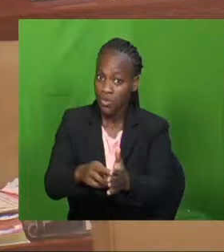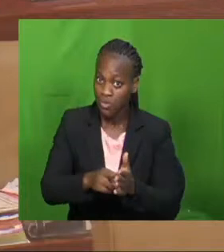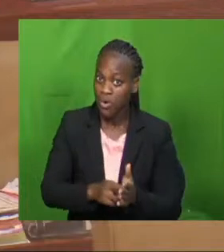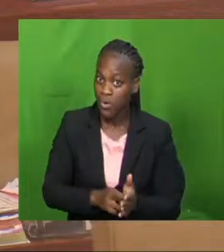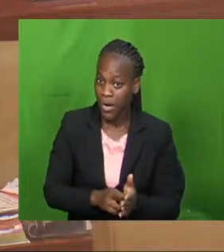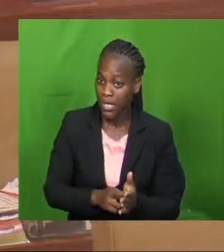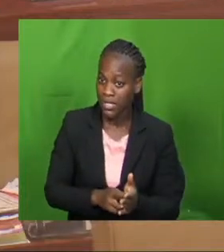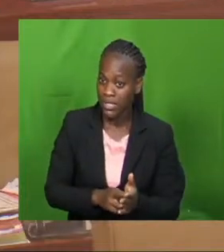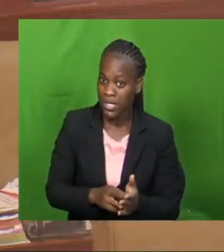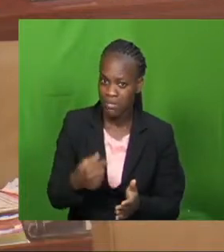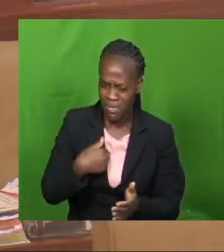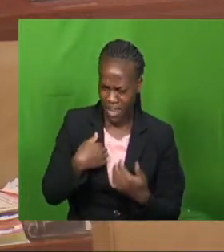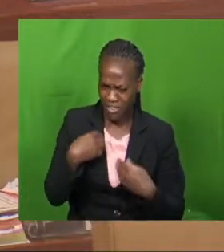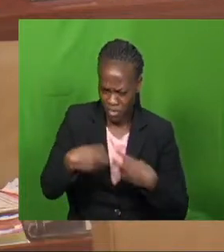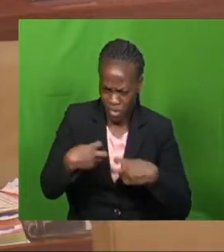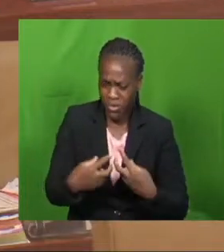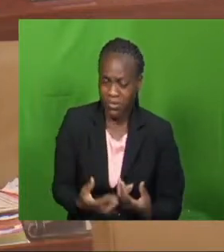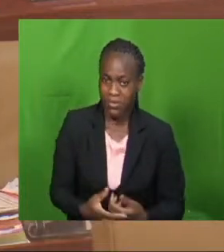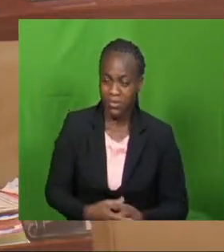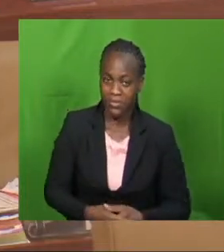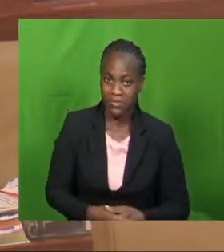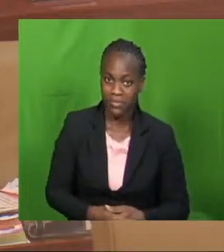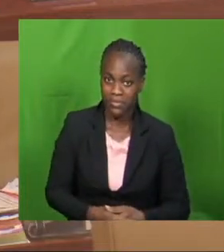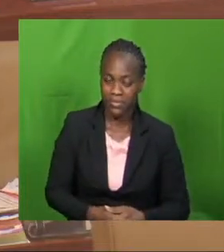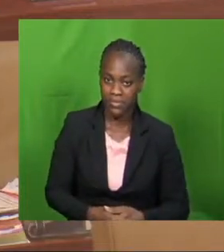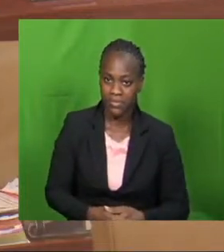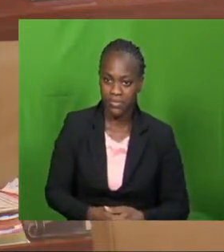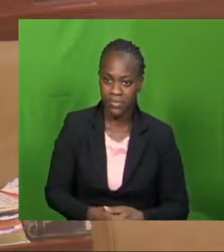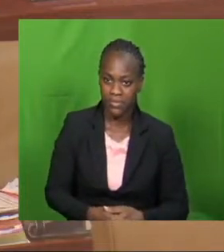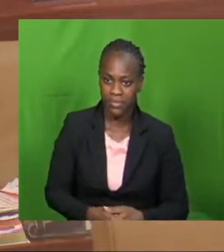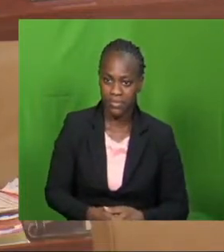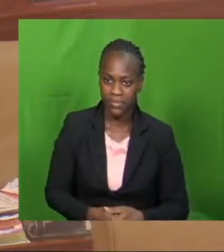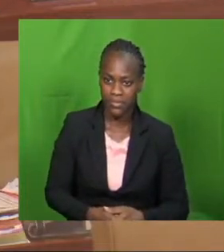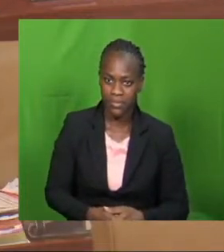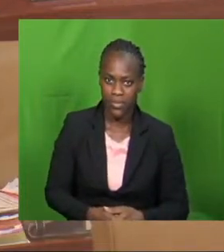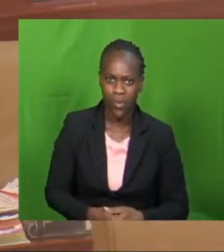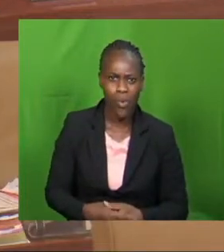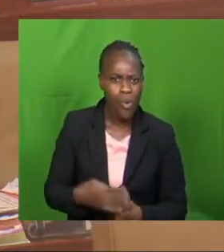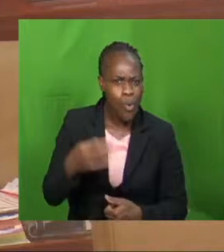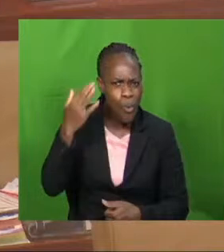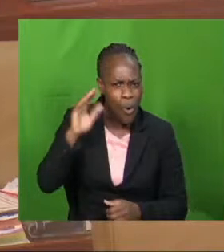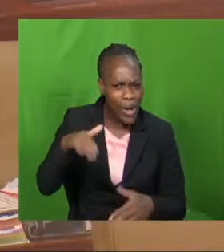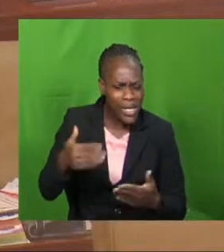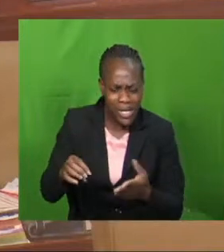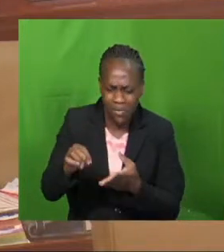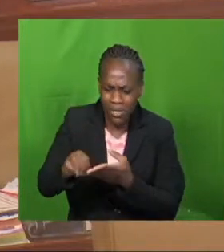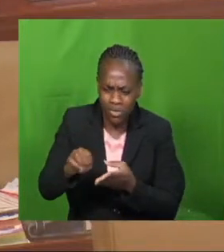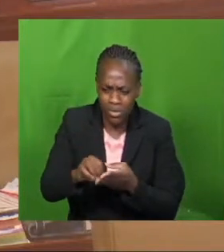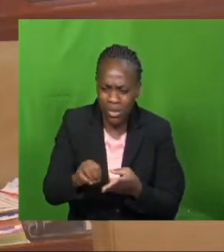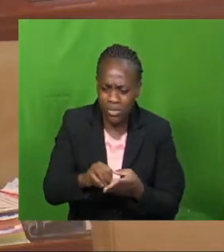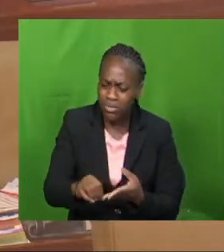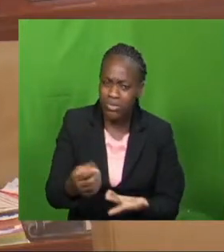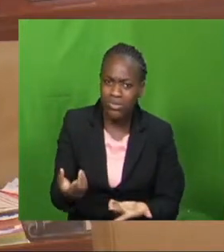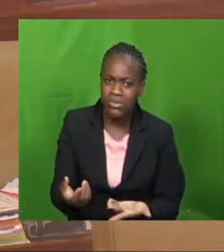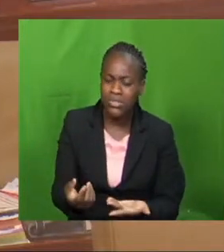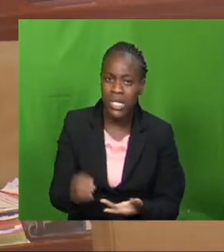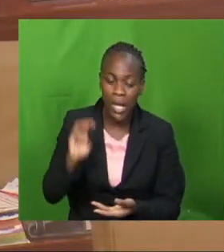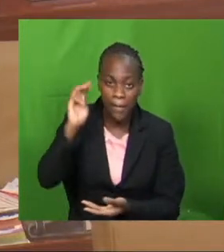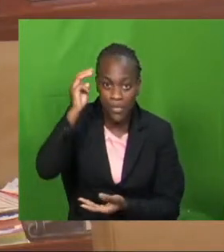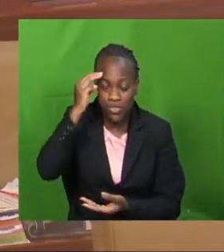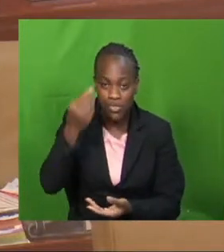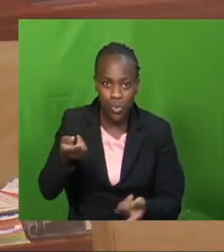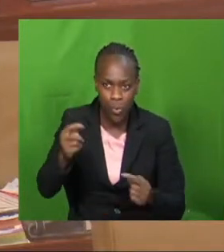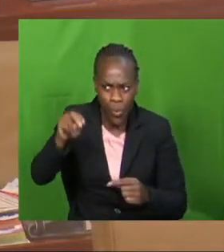I have a problem with that. Why must we always excuse the ministries as far as this provision